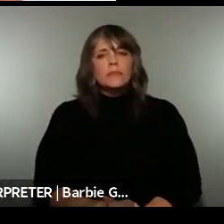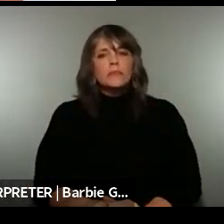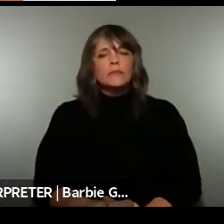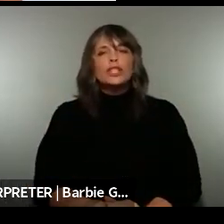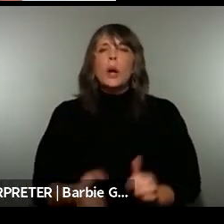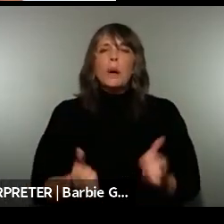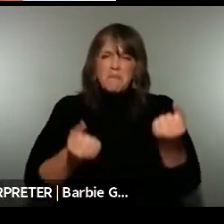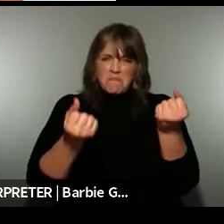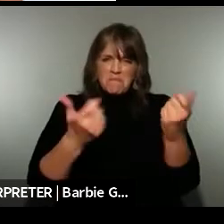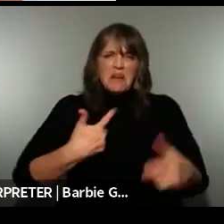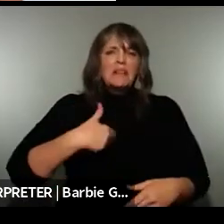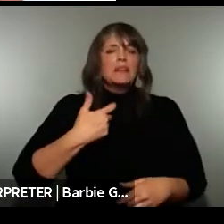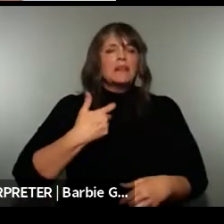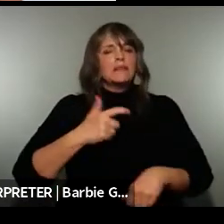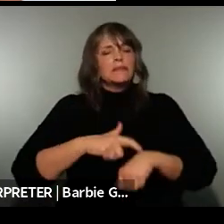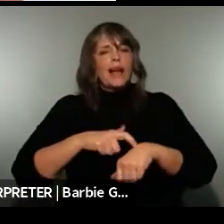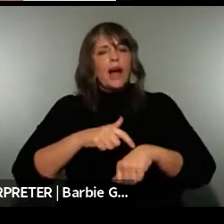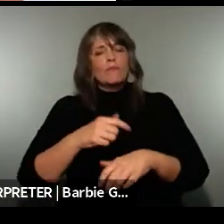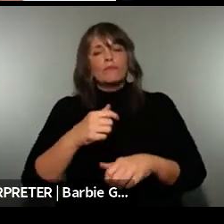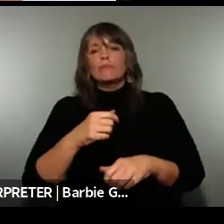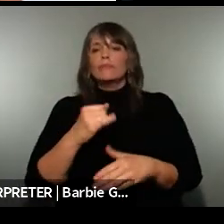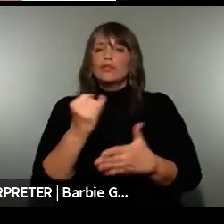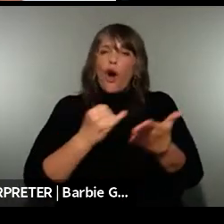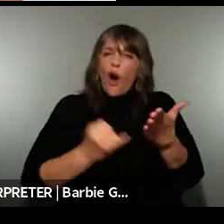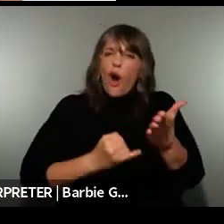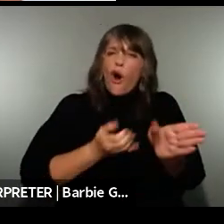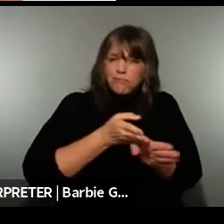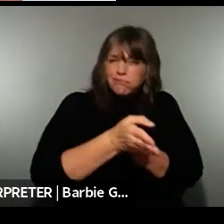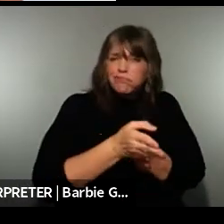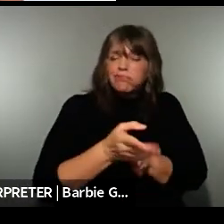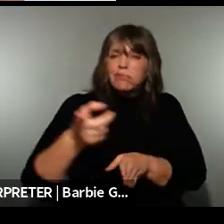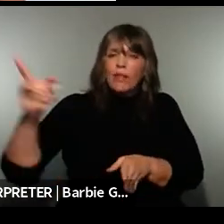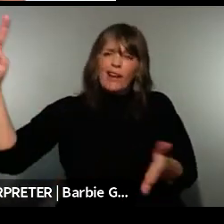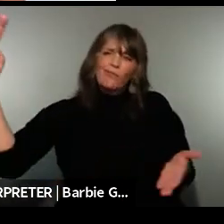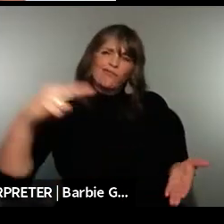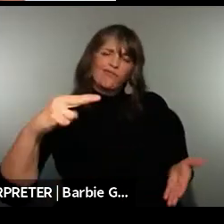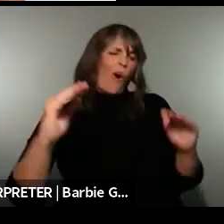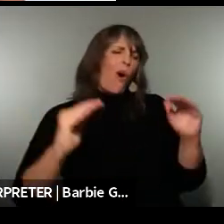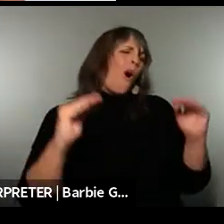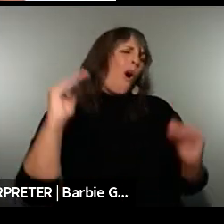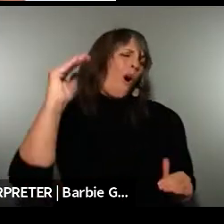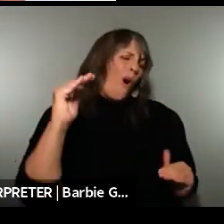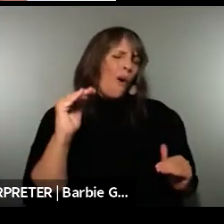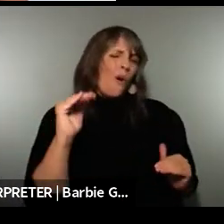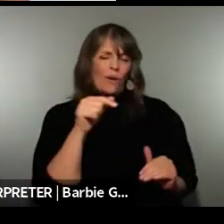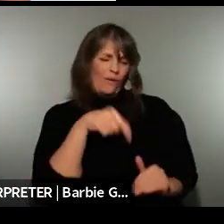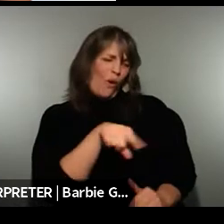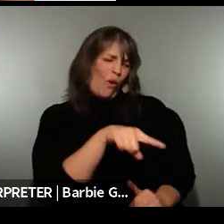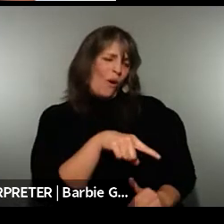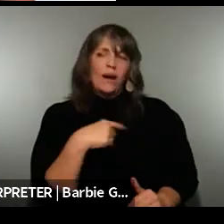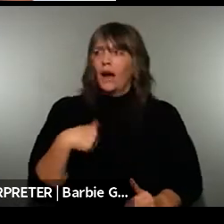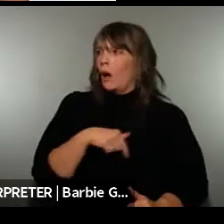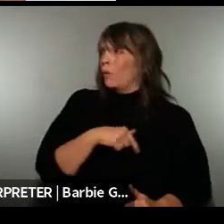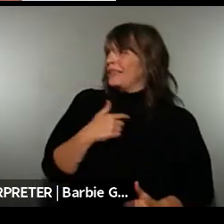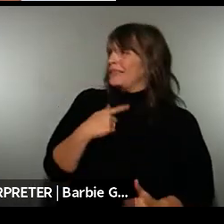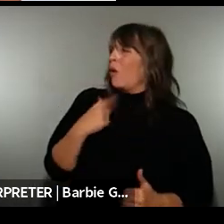we do? And we can do a lot, and we can do a lot more than writing climate justice plays, which while like not